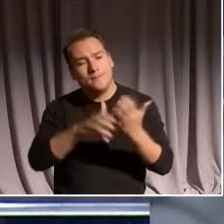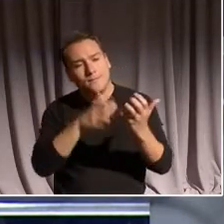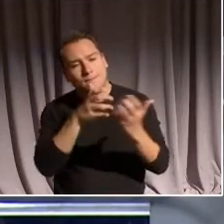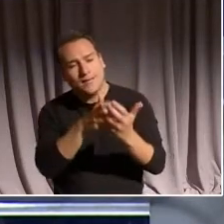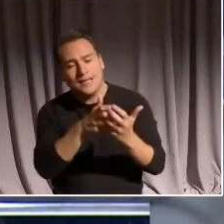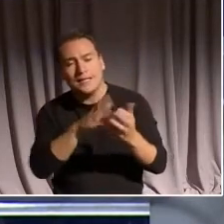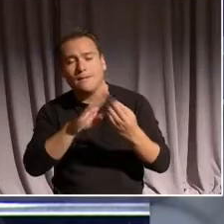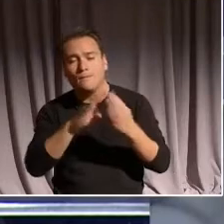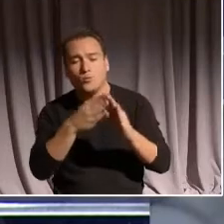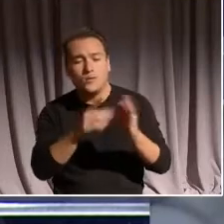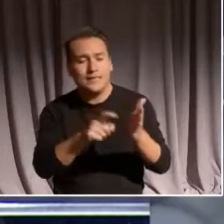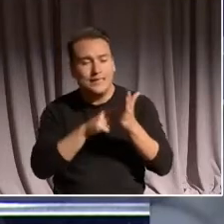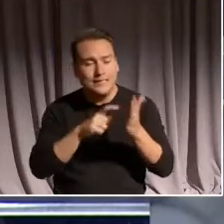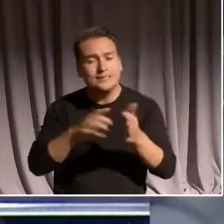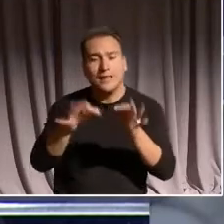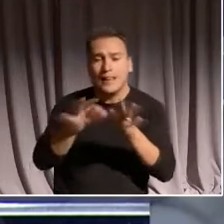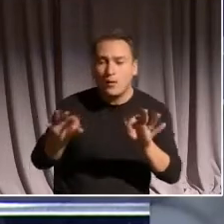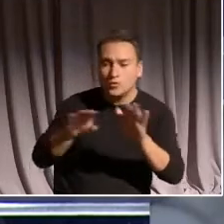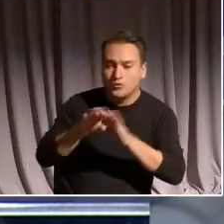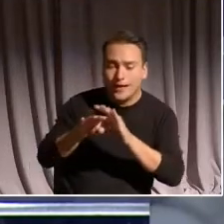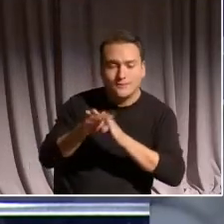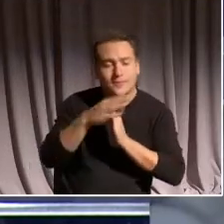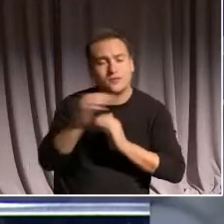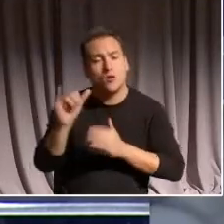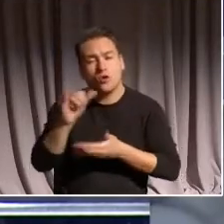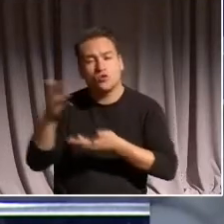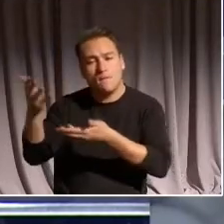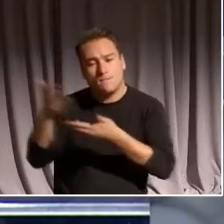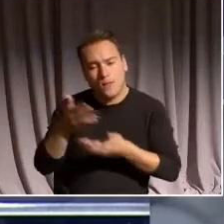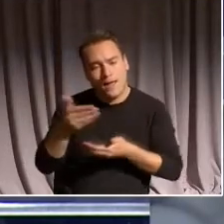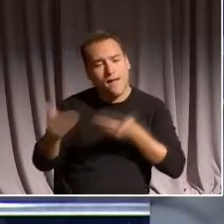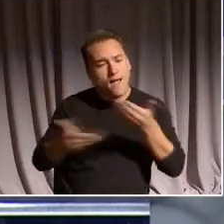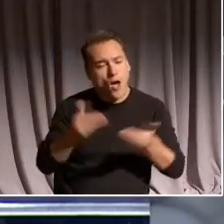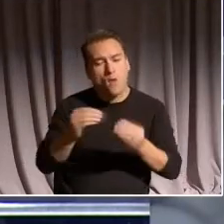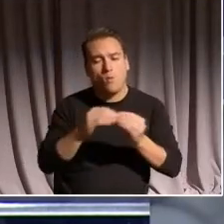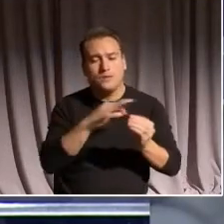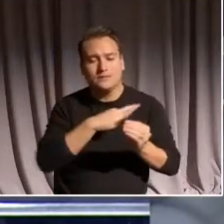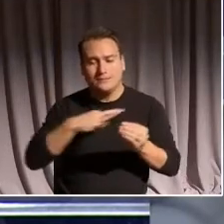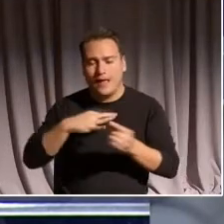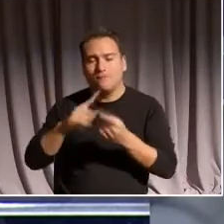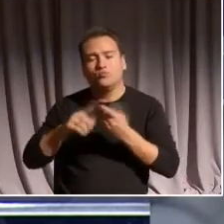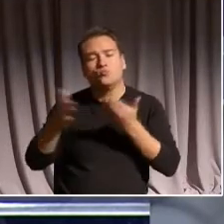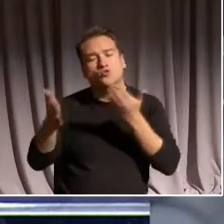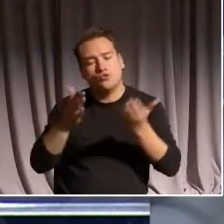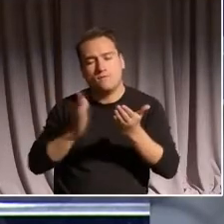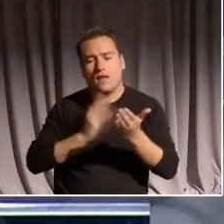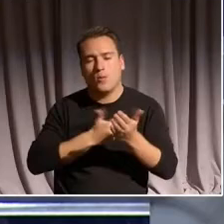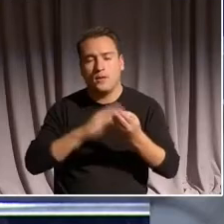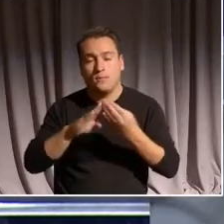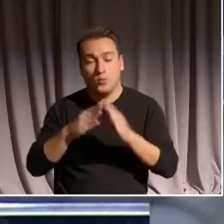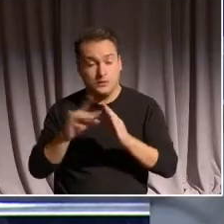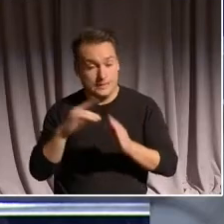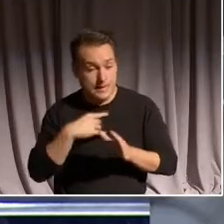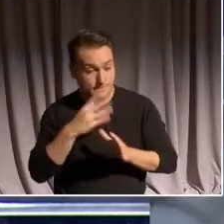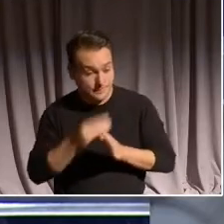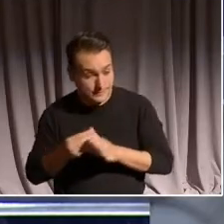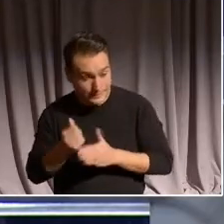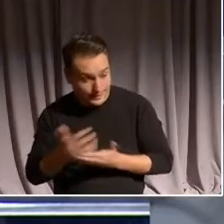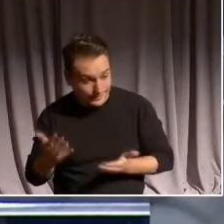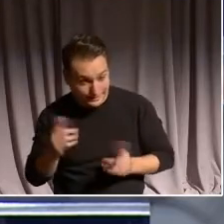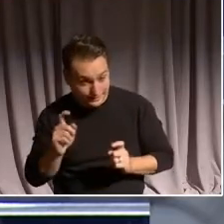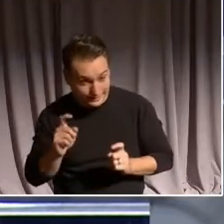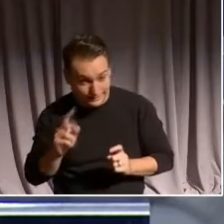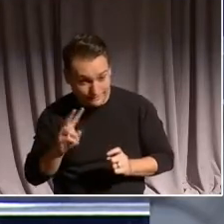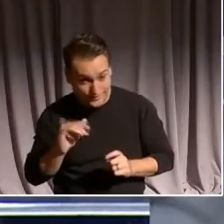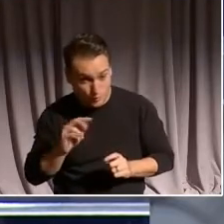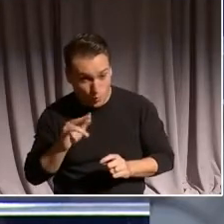needs, language access, and bring on more staff to serve our community. Great. Did I miss anything, Victoria?